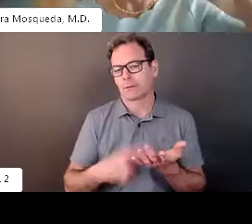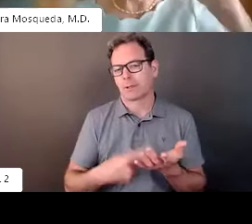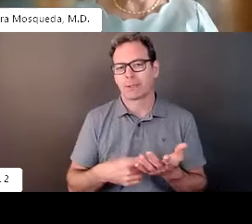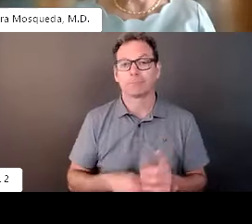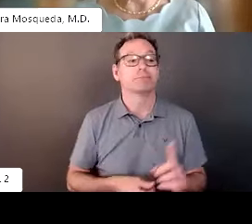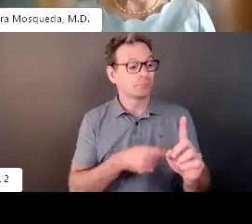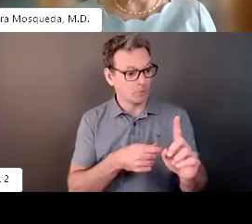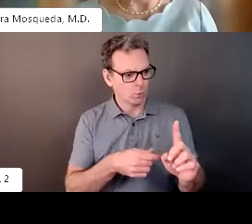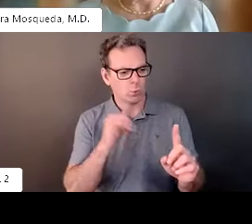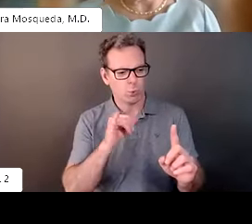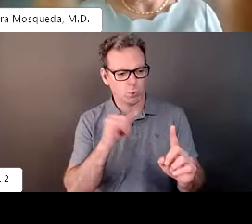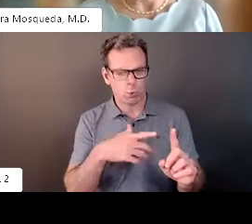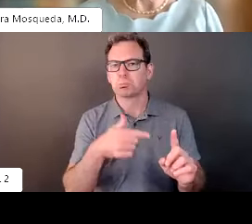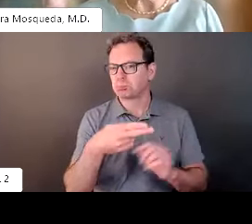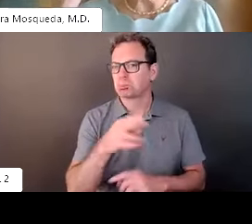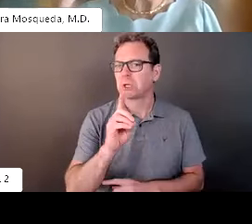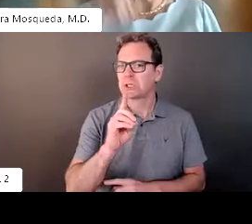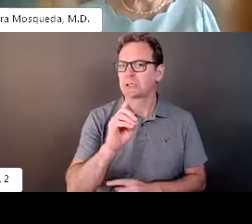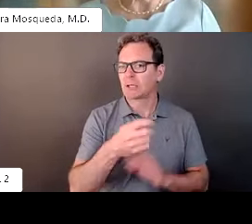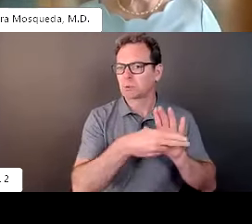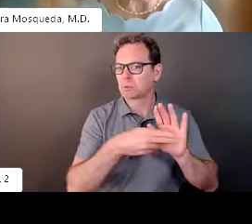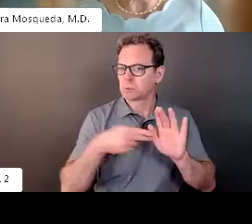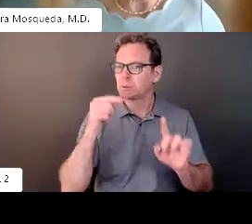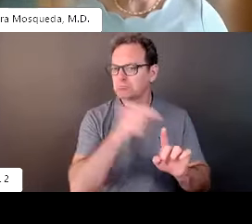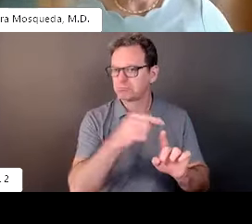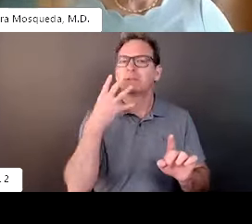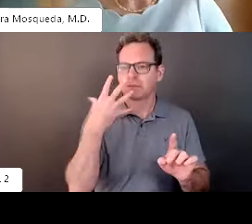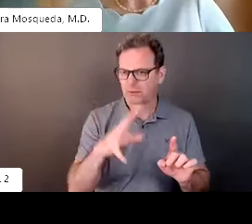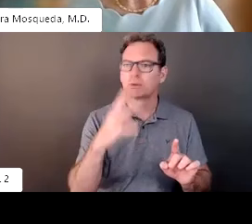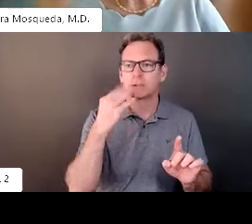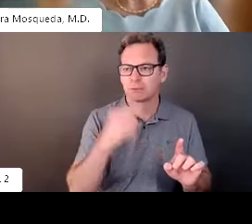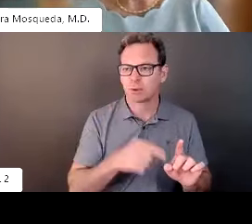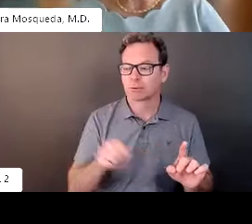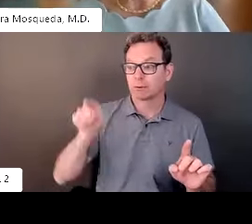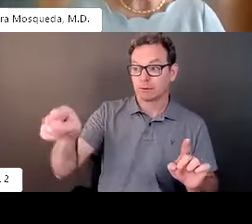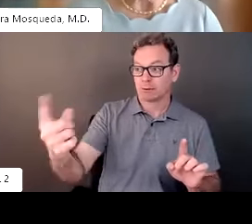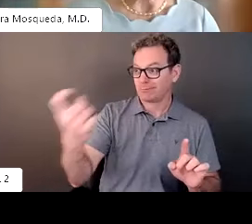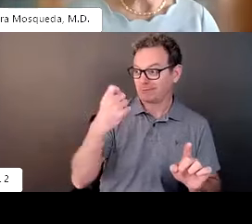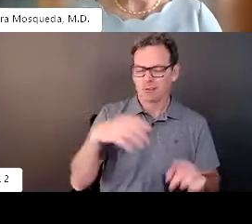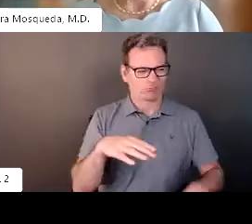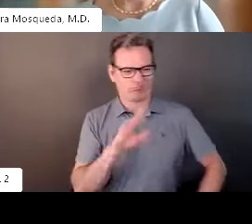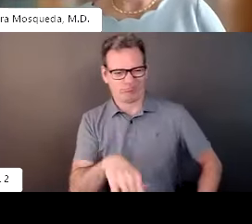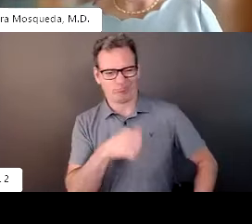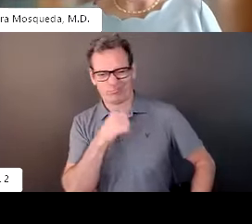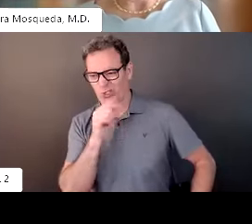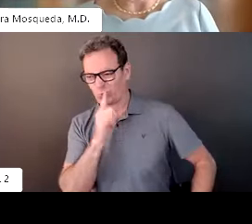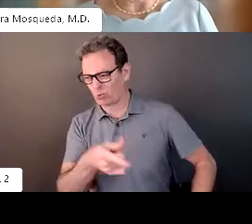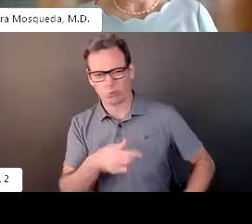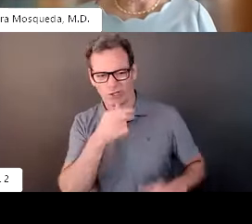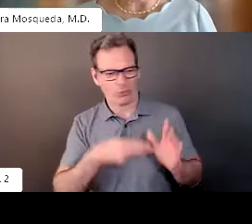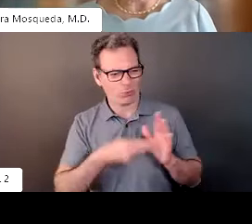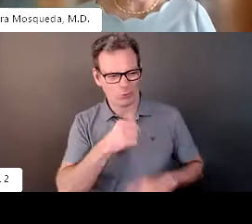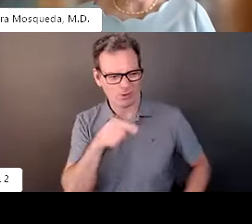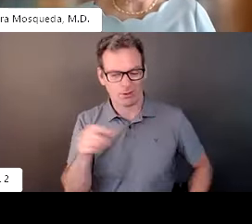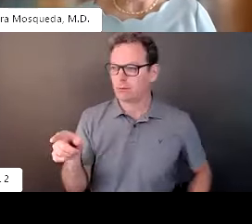thing that's really, really important. My brief version of that is I need to understand why they don't believe the diagnosis.